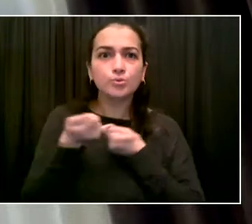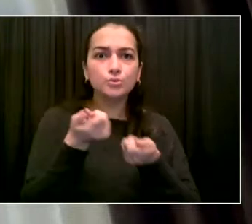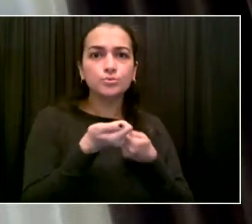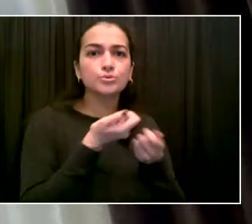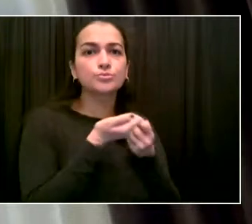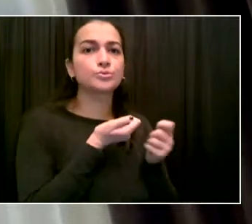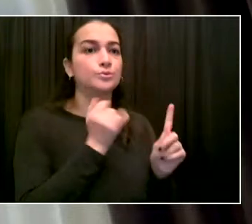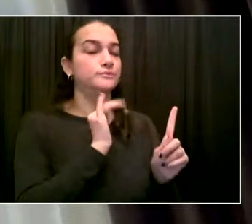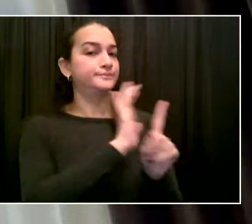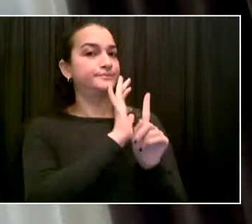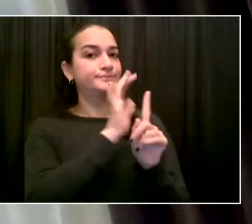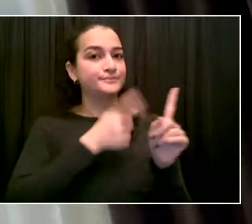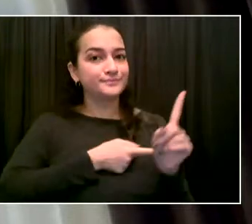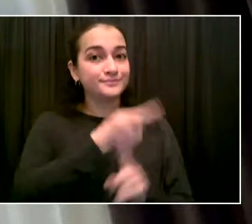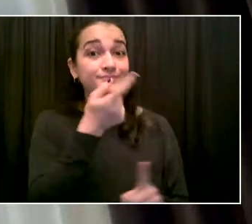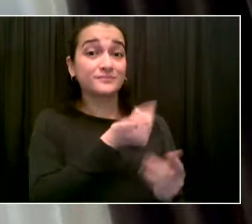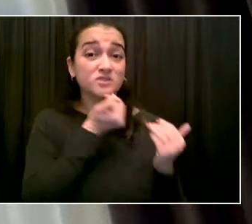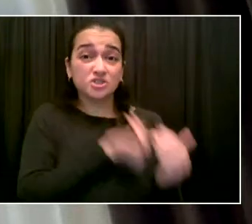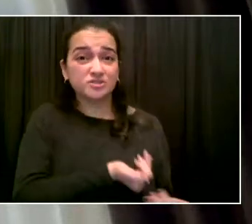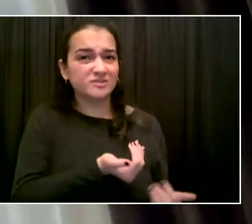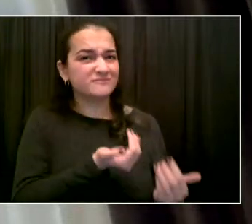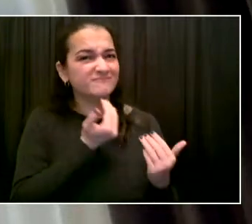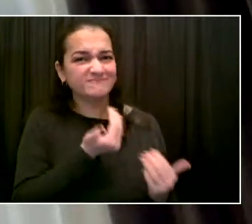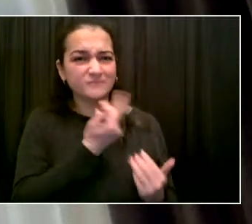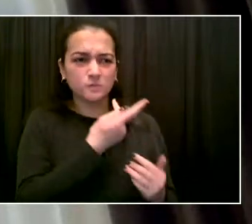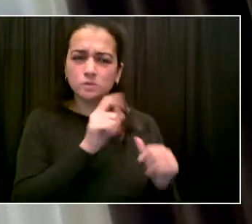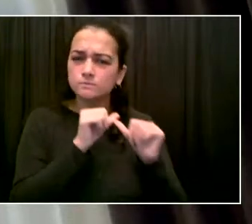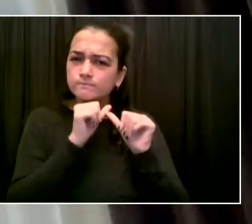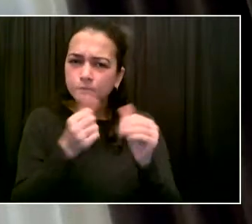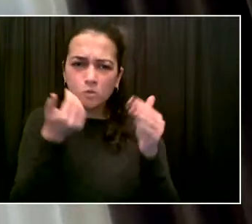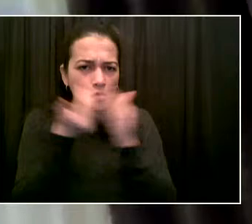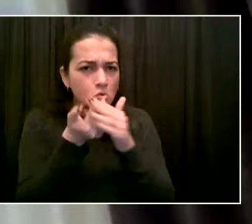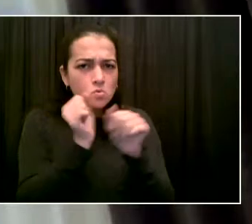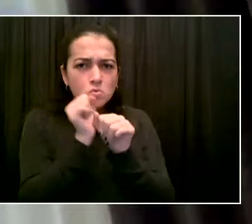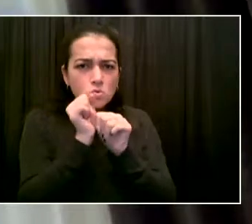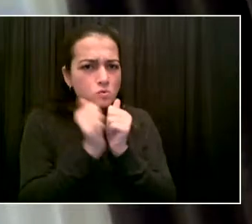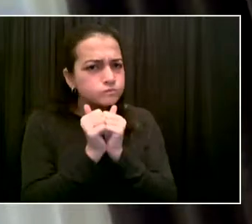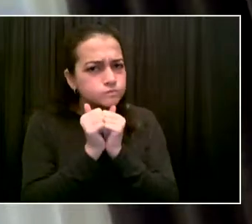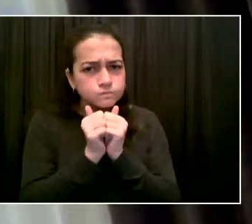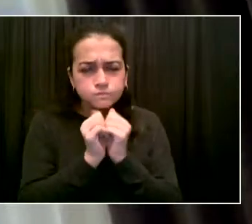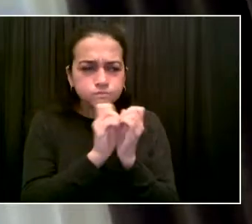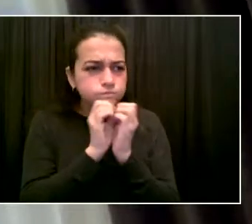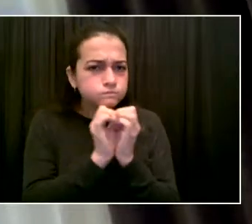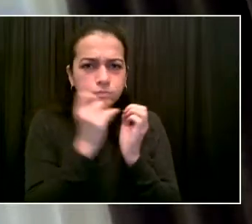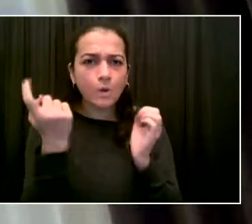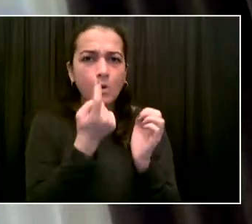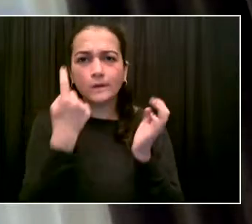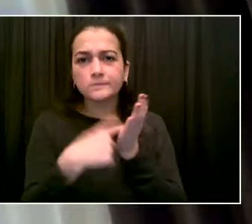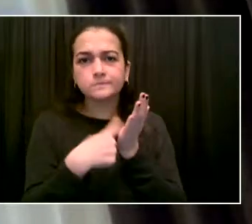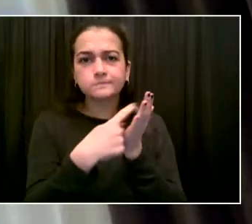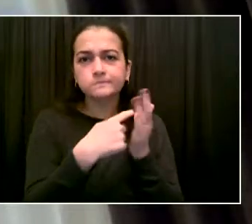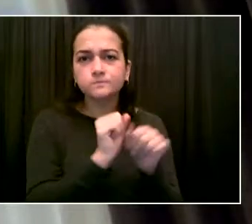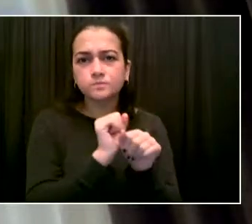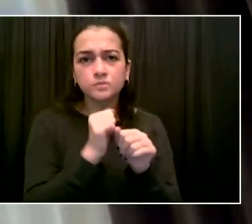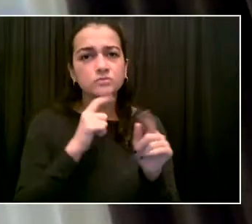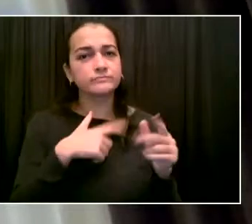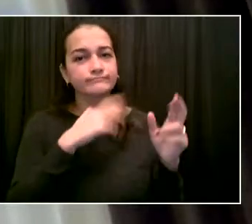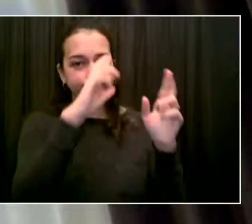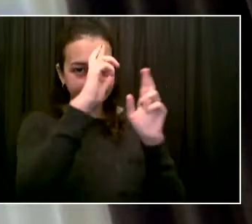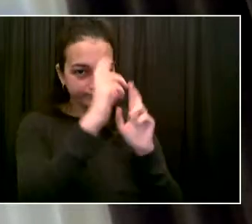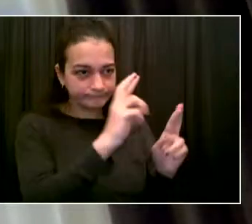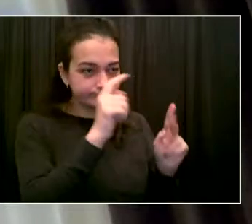working together that continues. We're honoured to have this partnership in place with NYC and company over